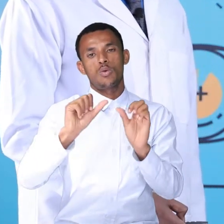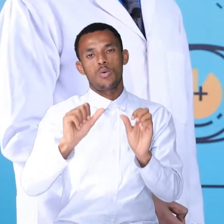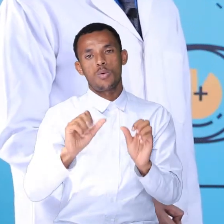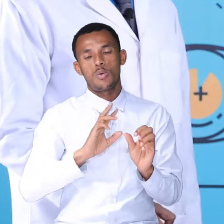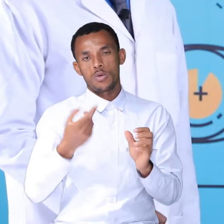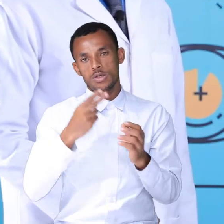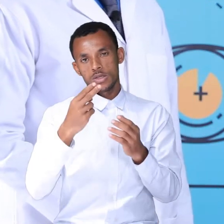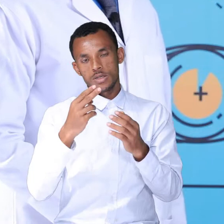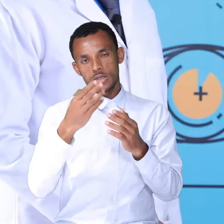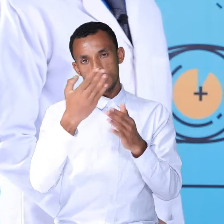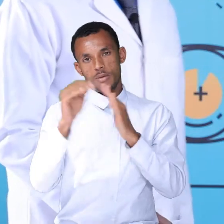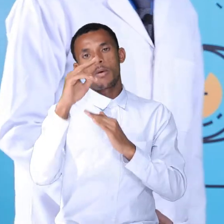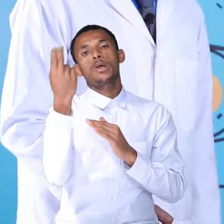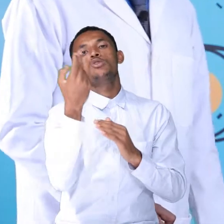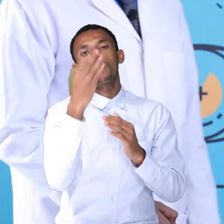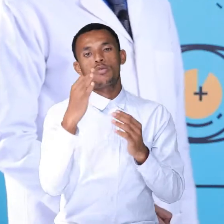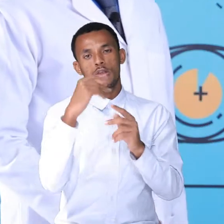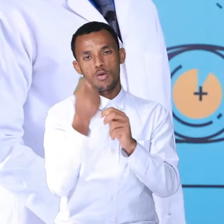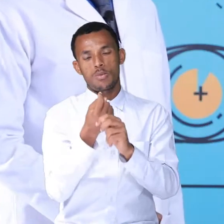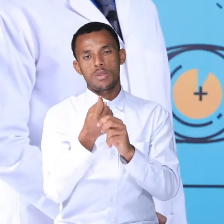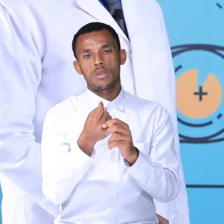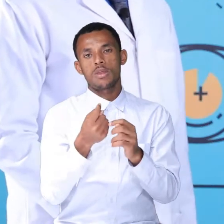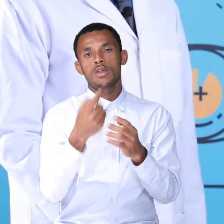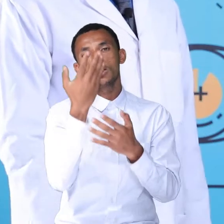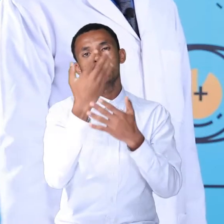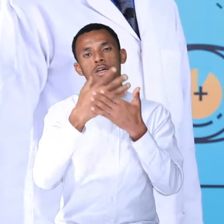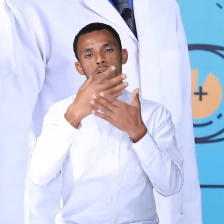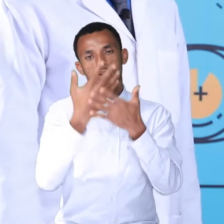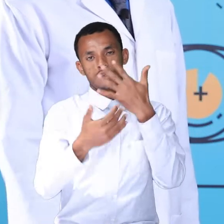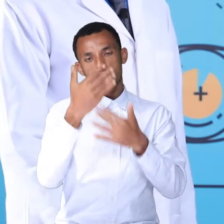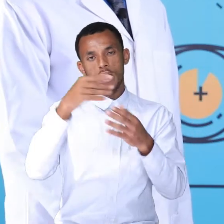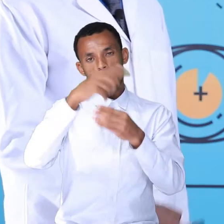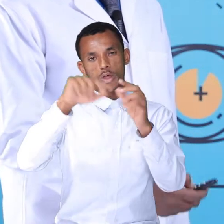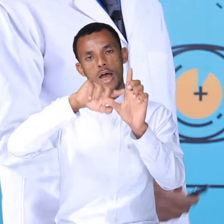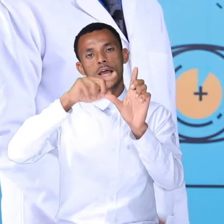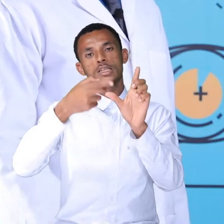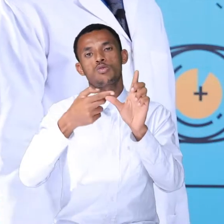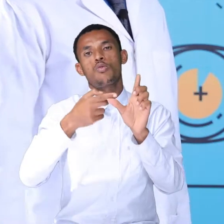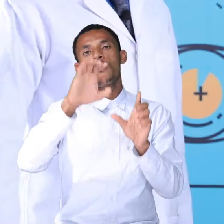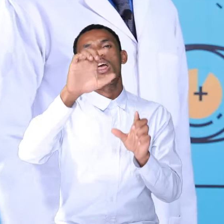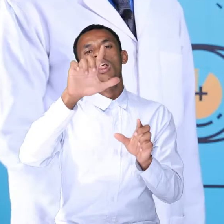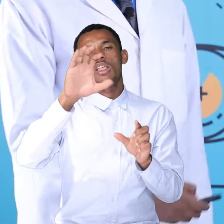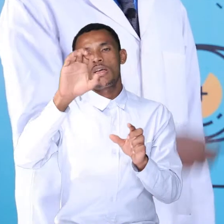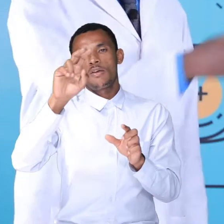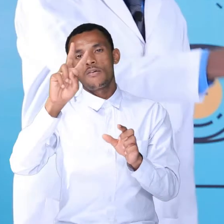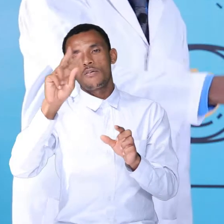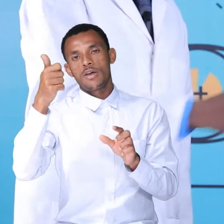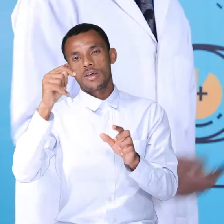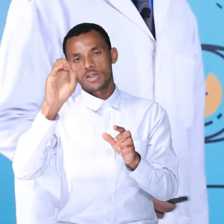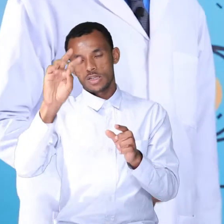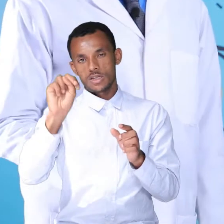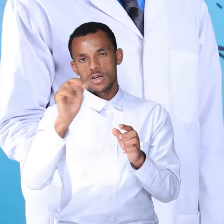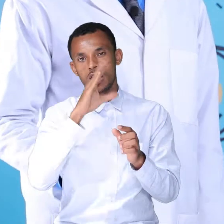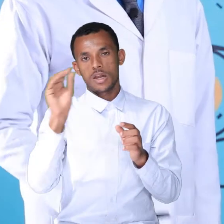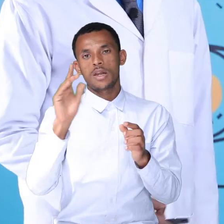some applications of trigonometry. Discuss about angles of elevation and depreciation. What is that